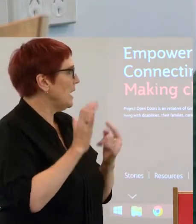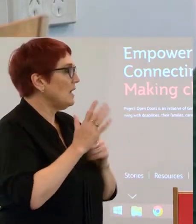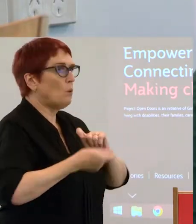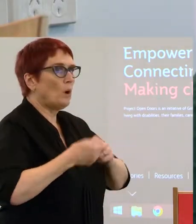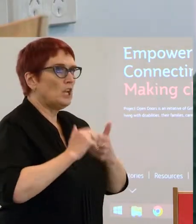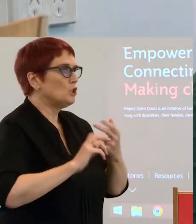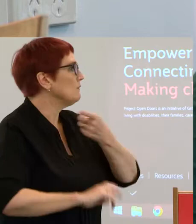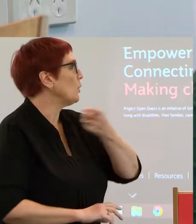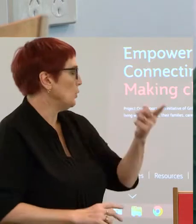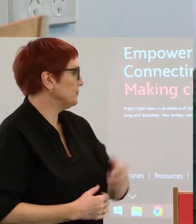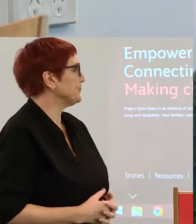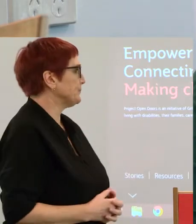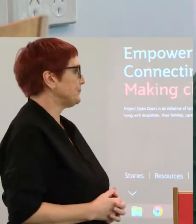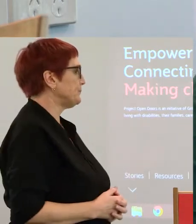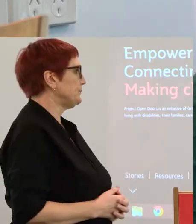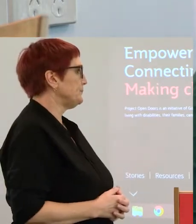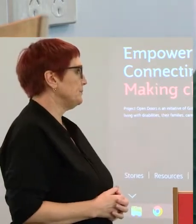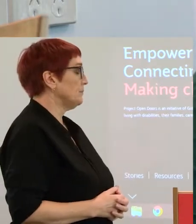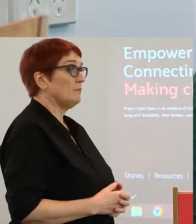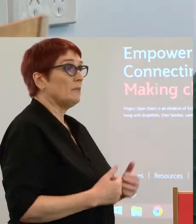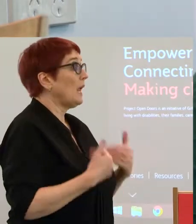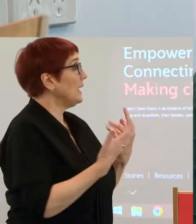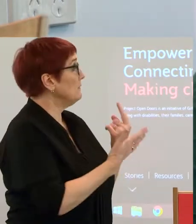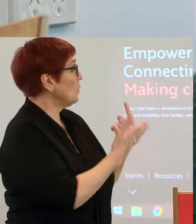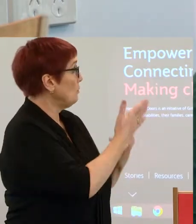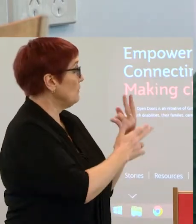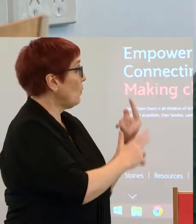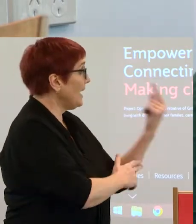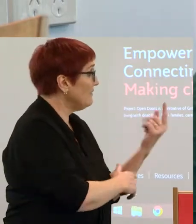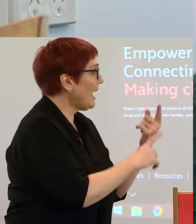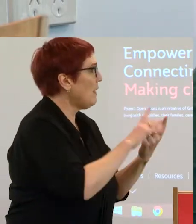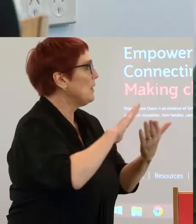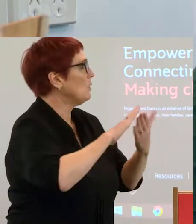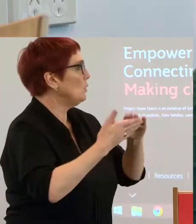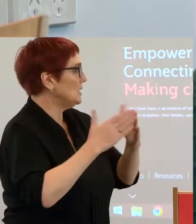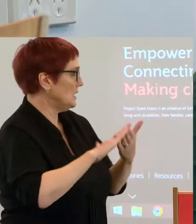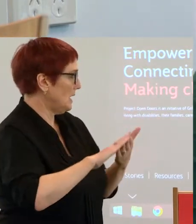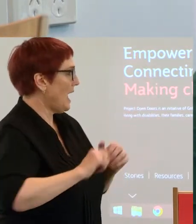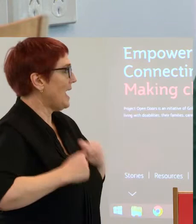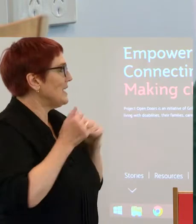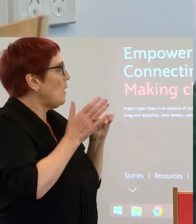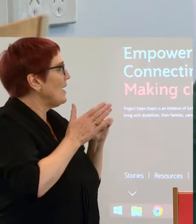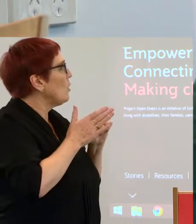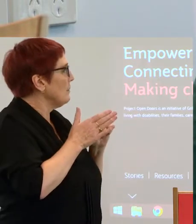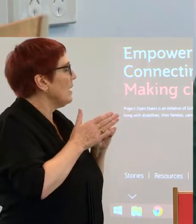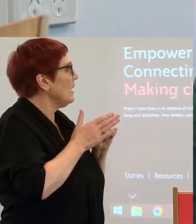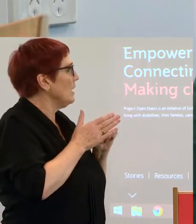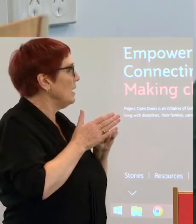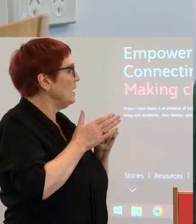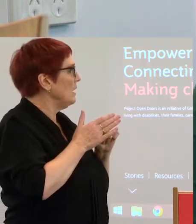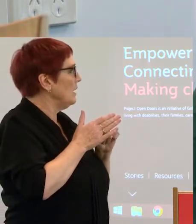for the opportunities it gives individuals and society and our economy, as opposed to the